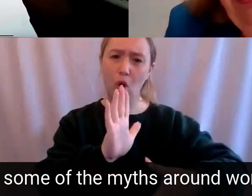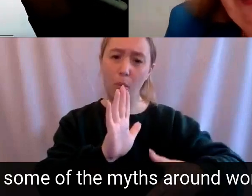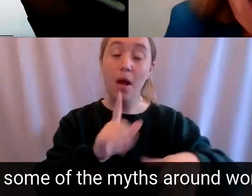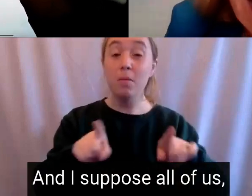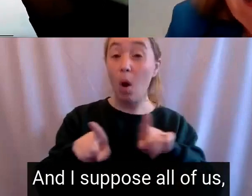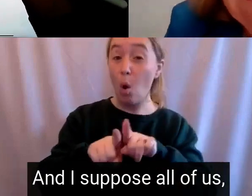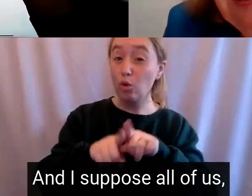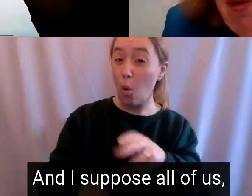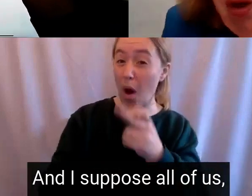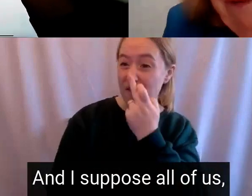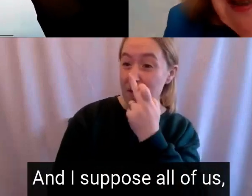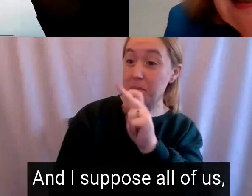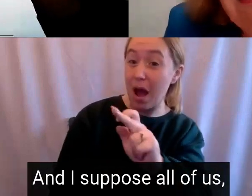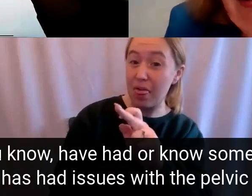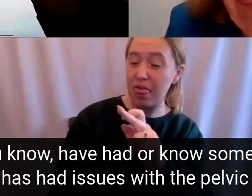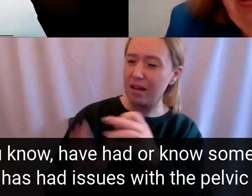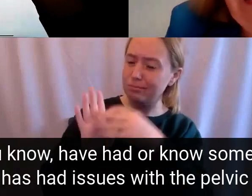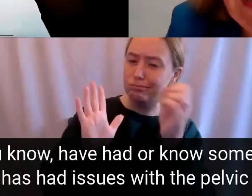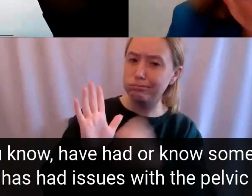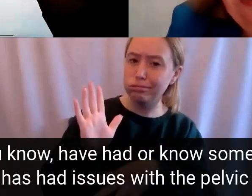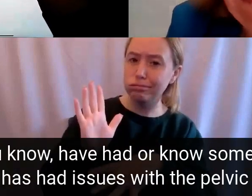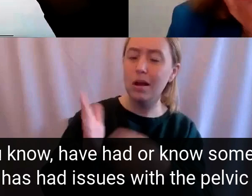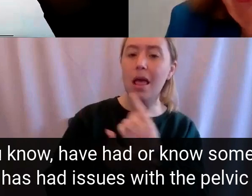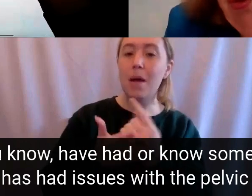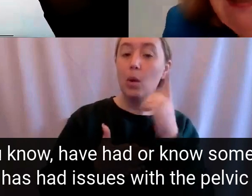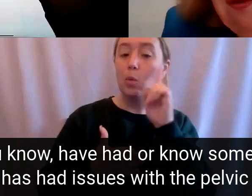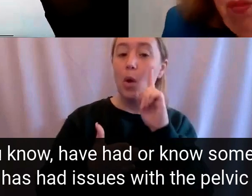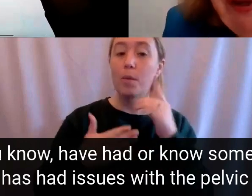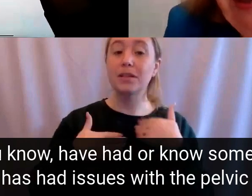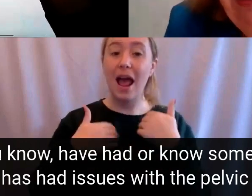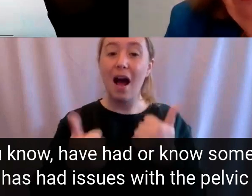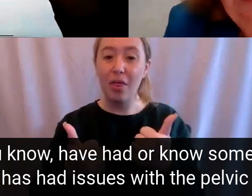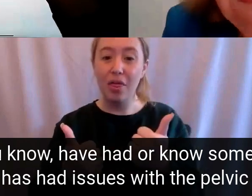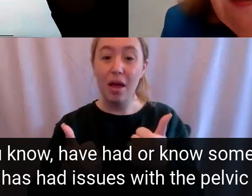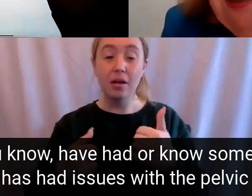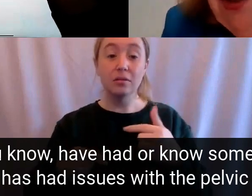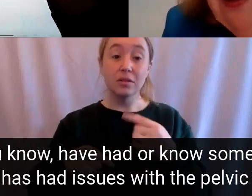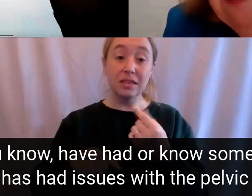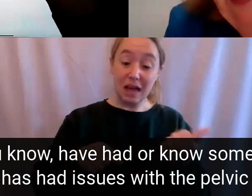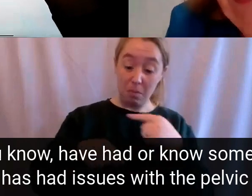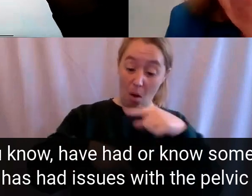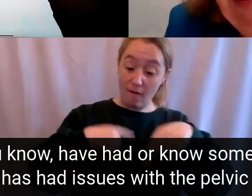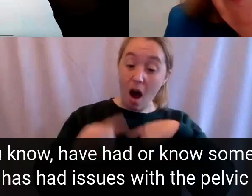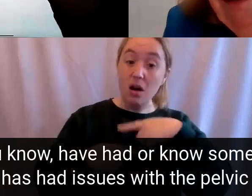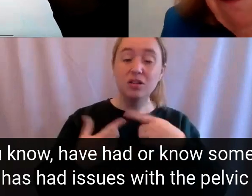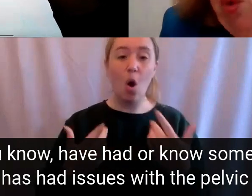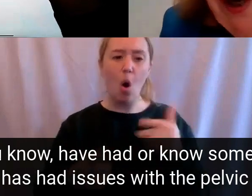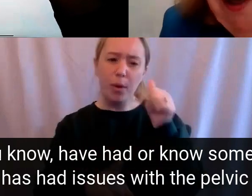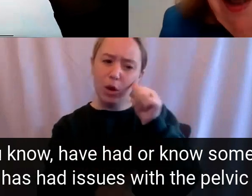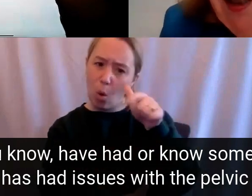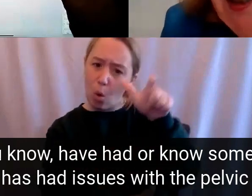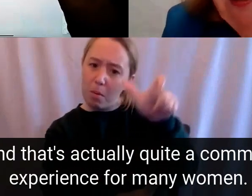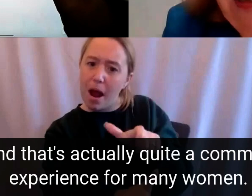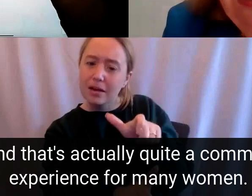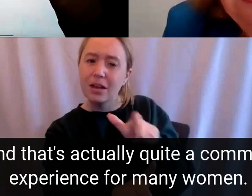women's health. And I suppose all of us, have had or know someone who has had issues with the pelvic